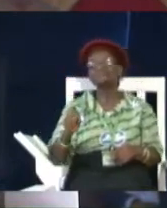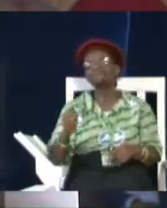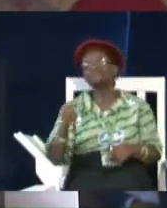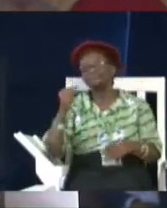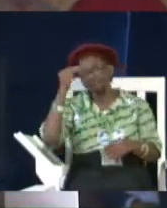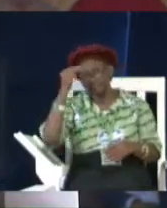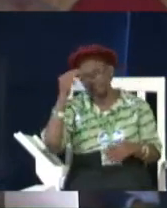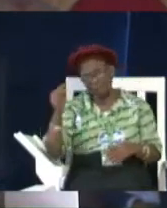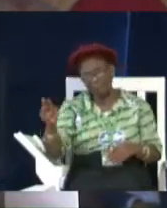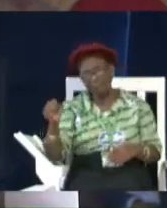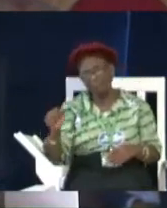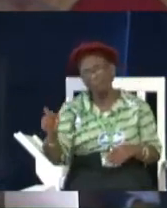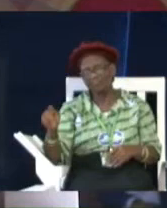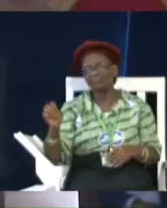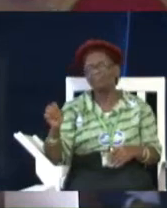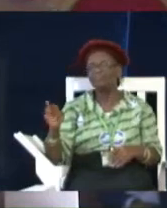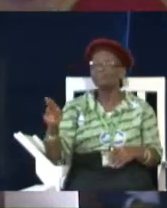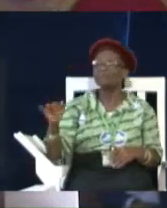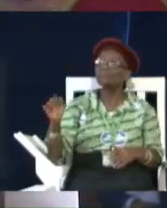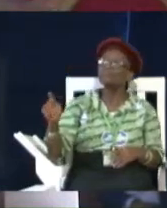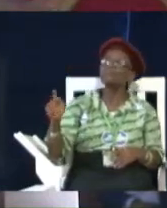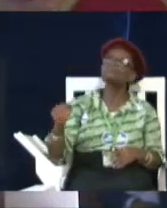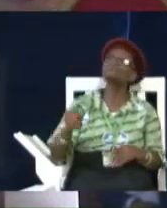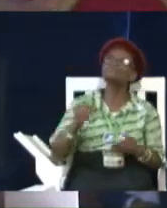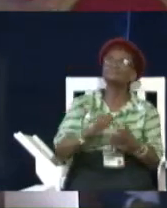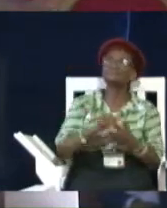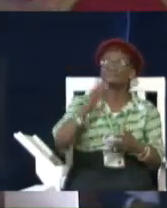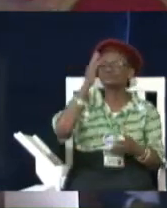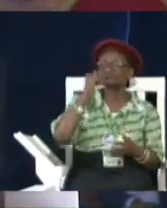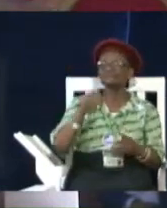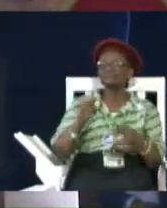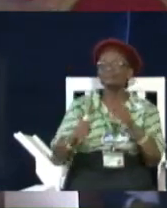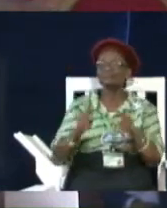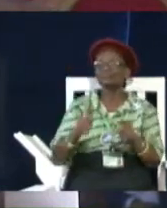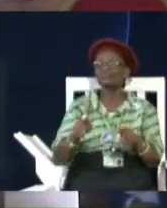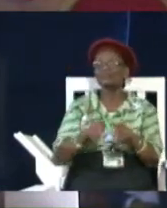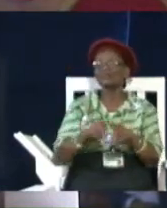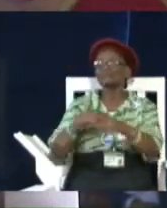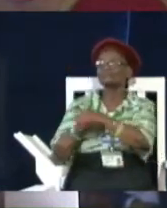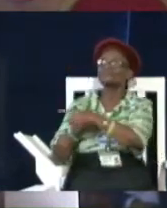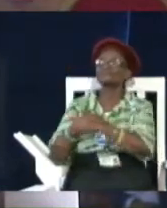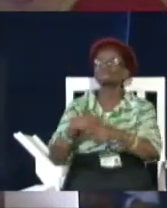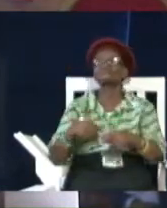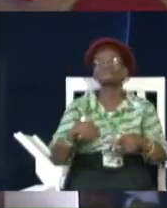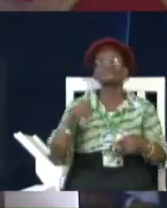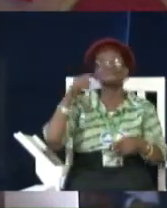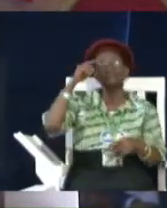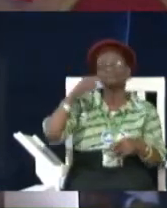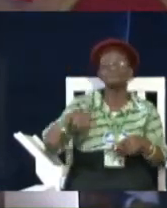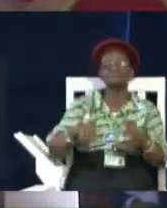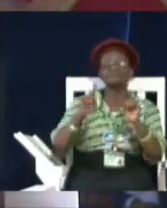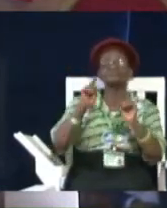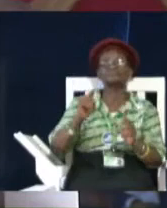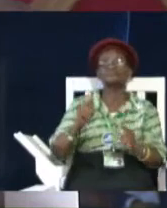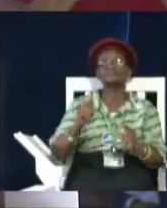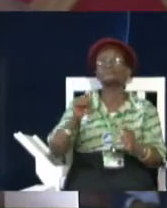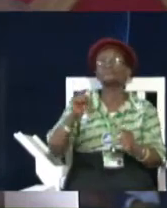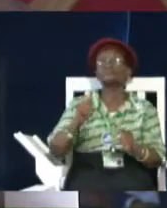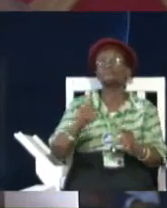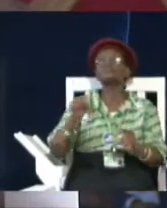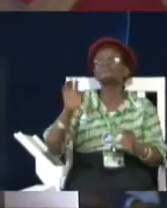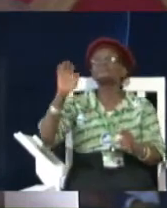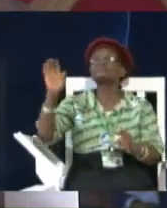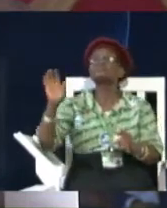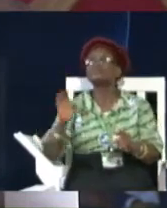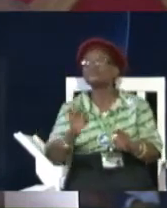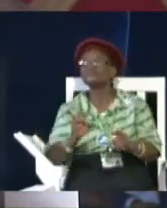That's why people like me during the coronavirus was confident that I can